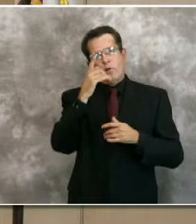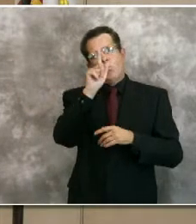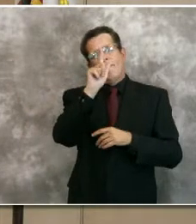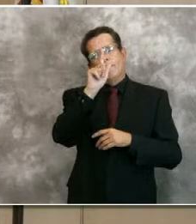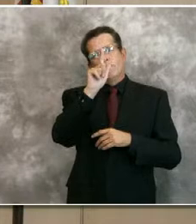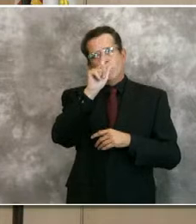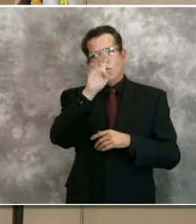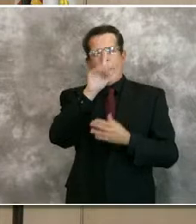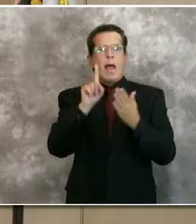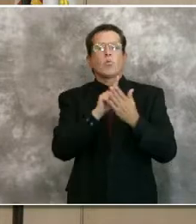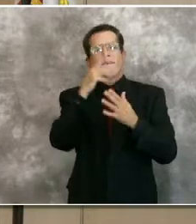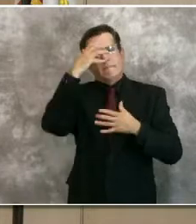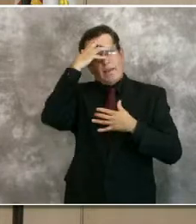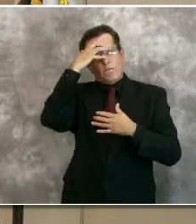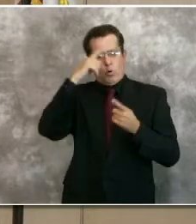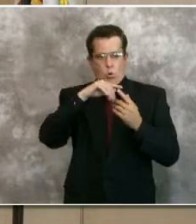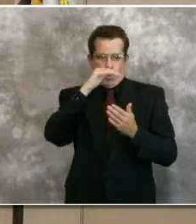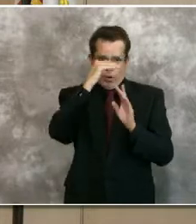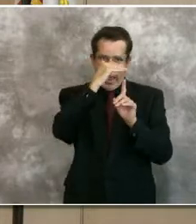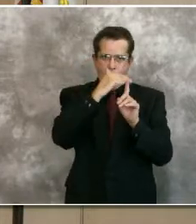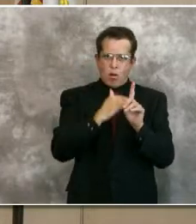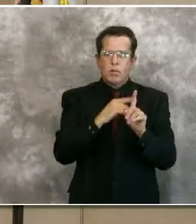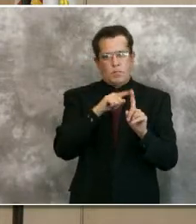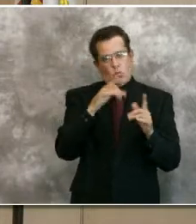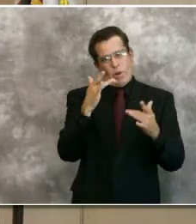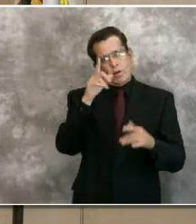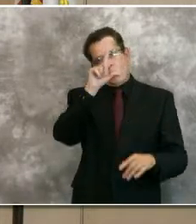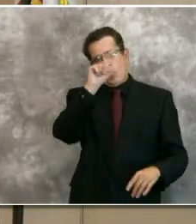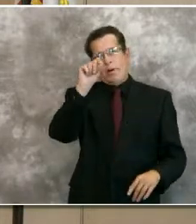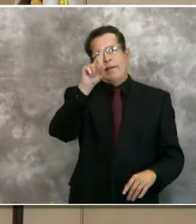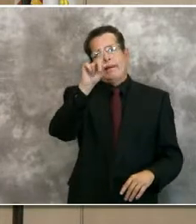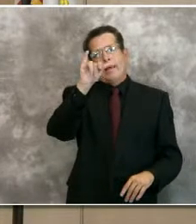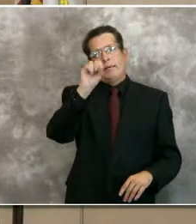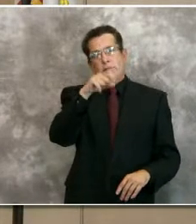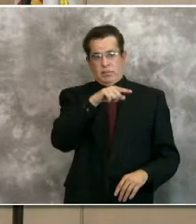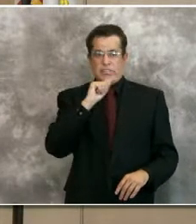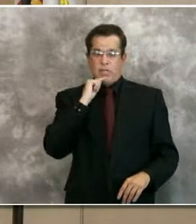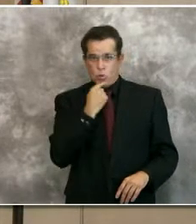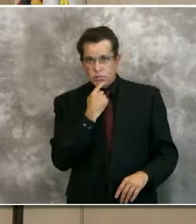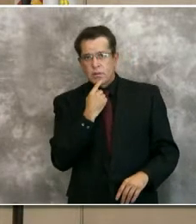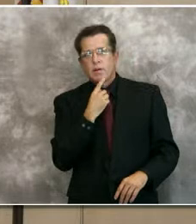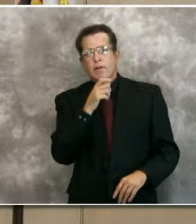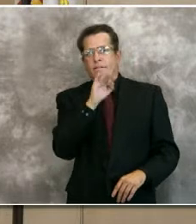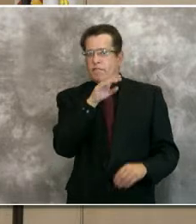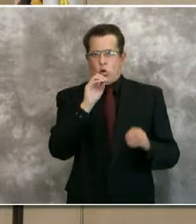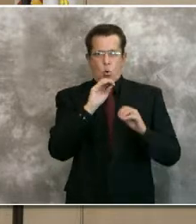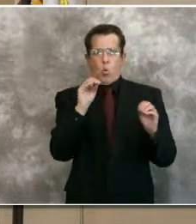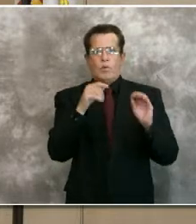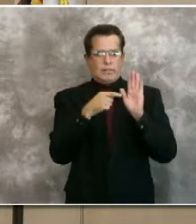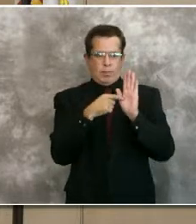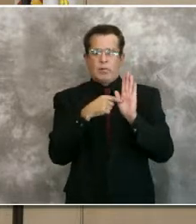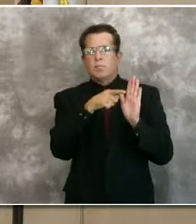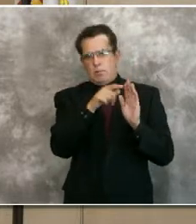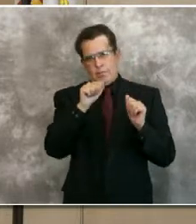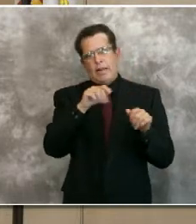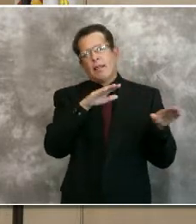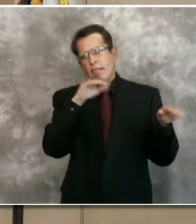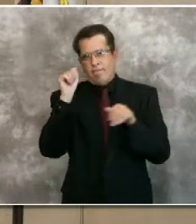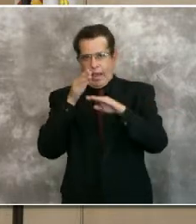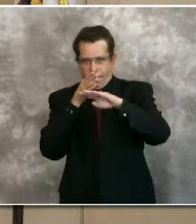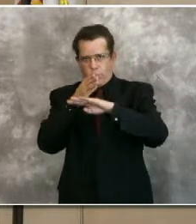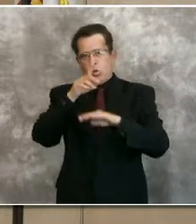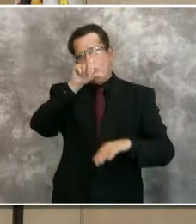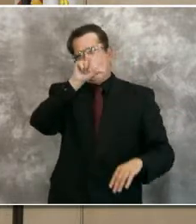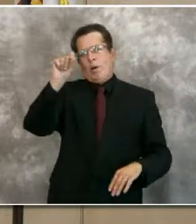resolving. People who are severely immunocompromised but have no symptoms can leave isolation after 20